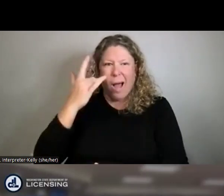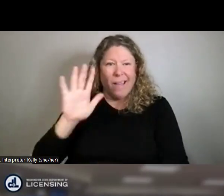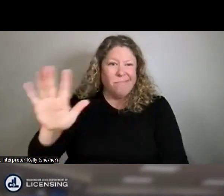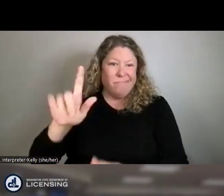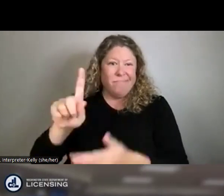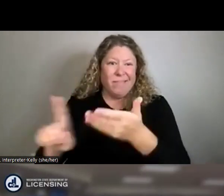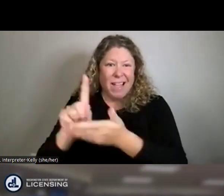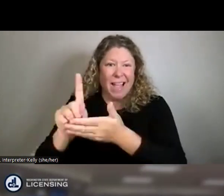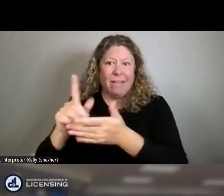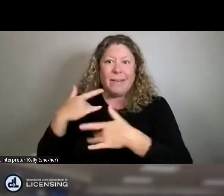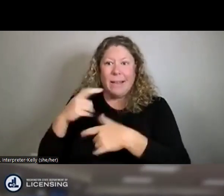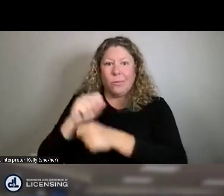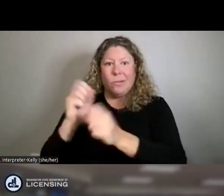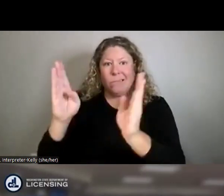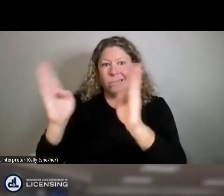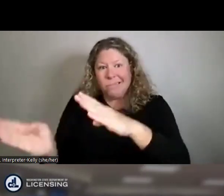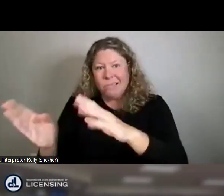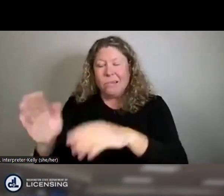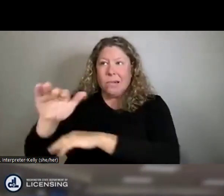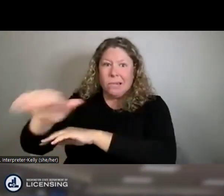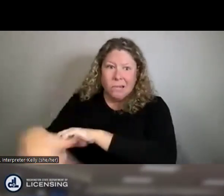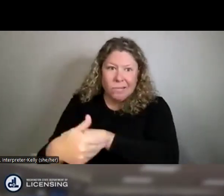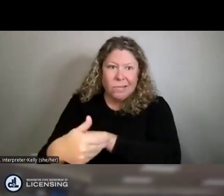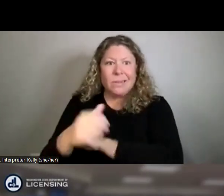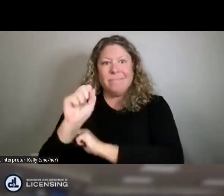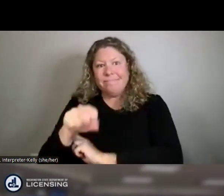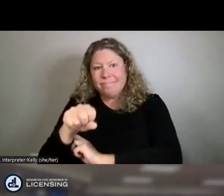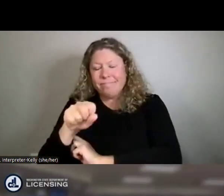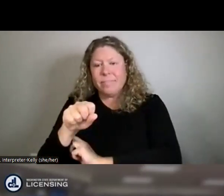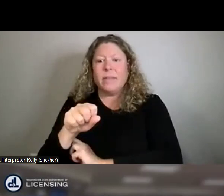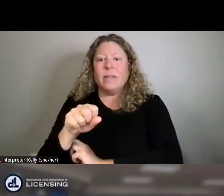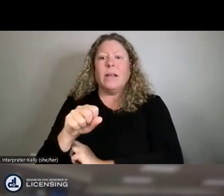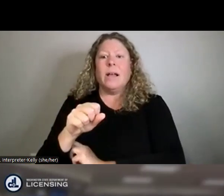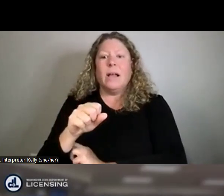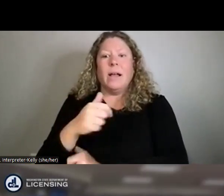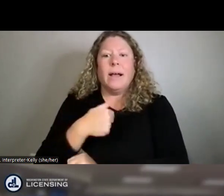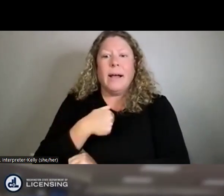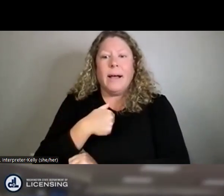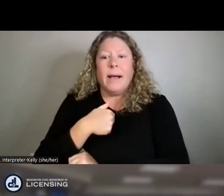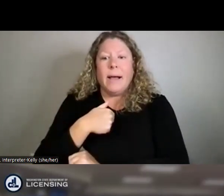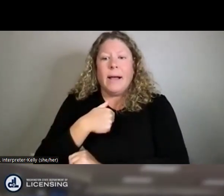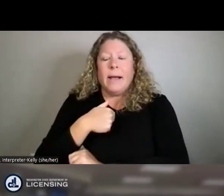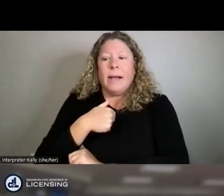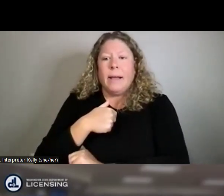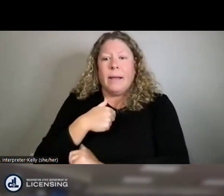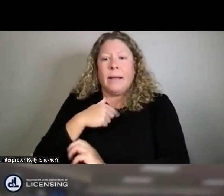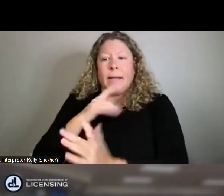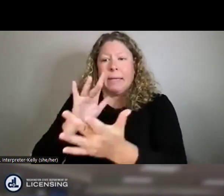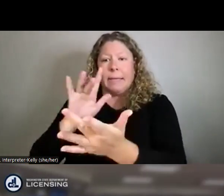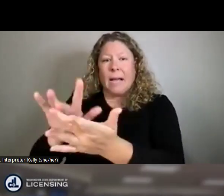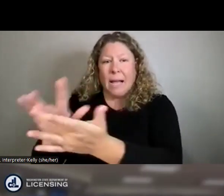They're working swing shift or graveyard. I reached out a couple times to each